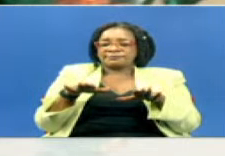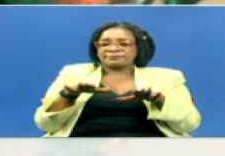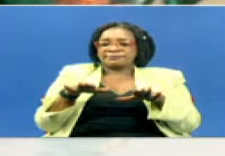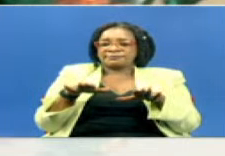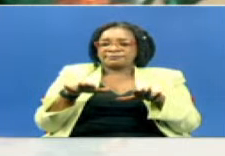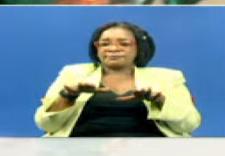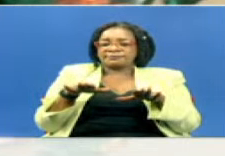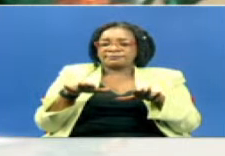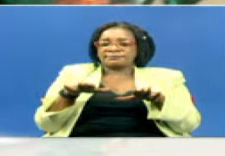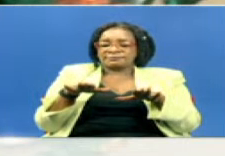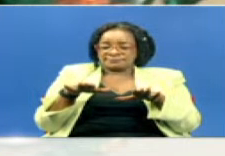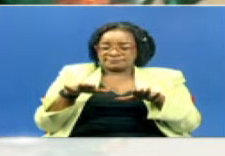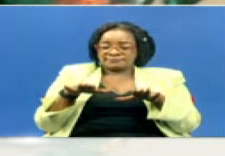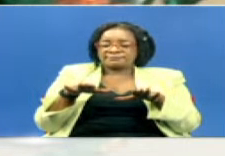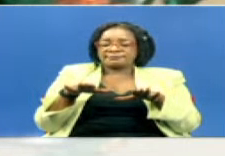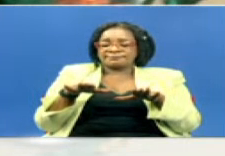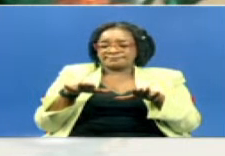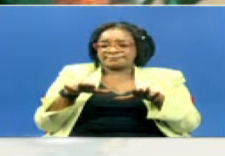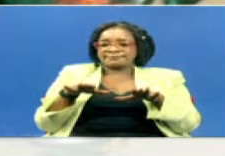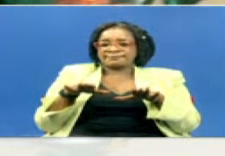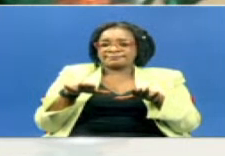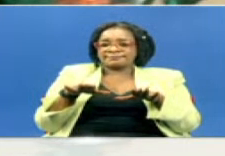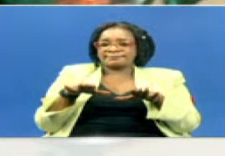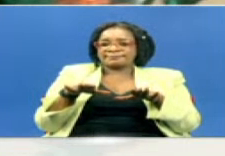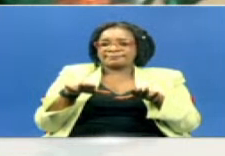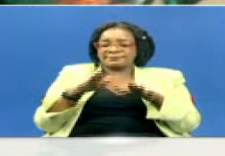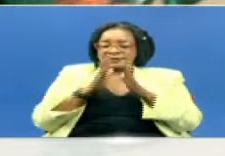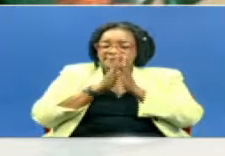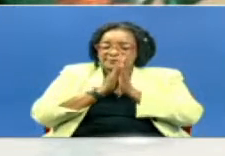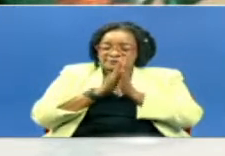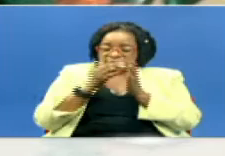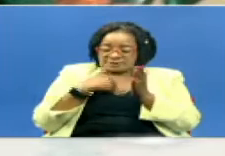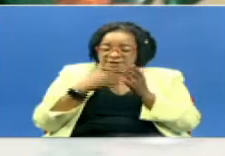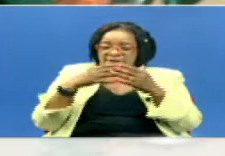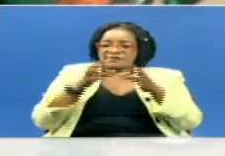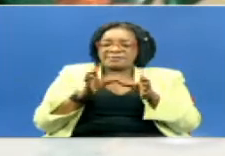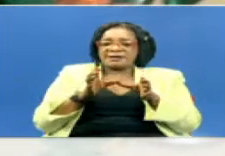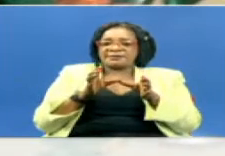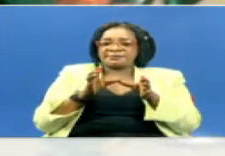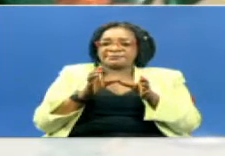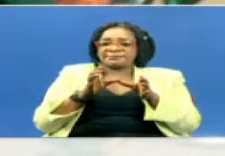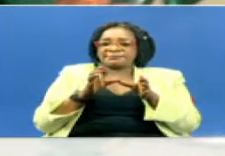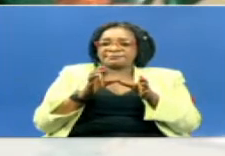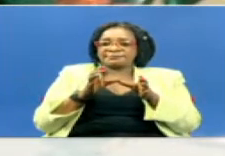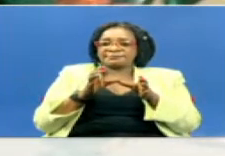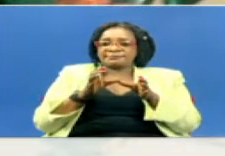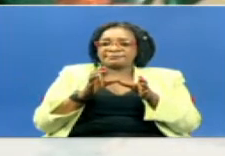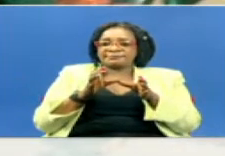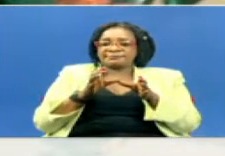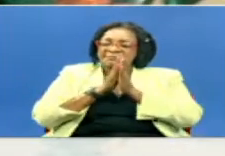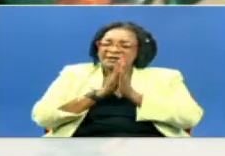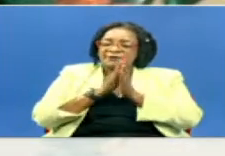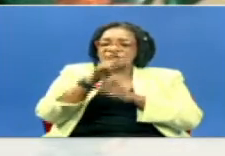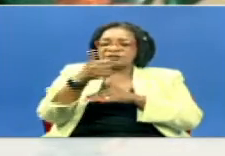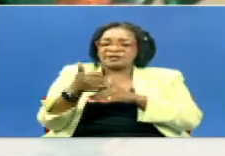Pray for you? Yes. And for my family. Let's pray for each other.